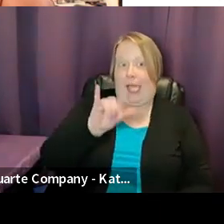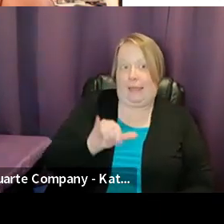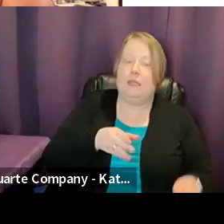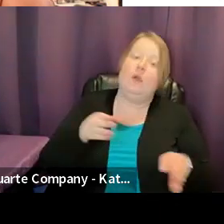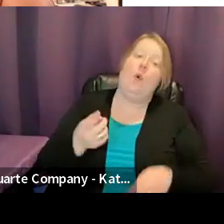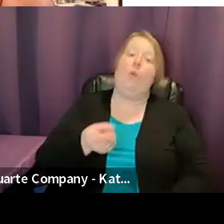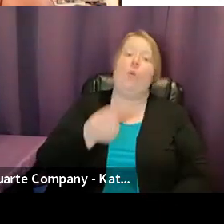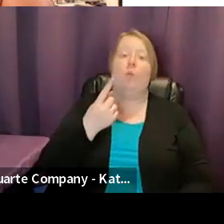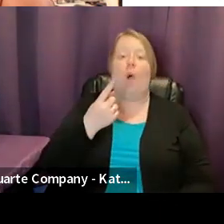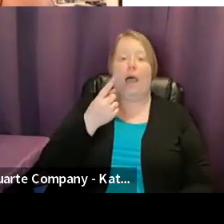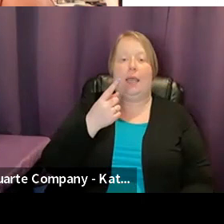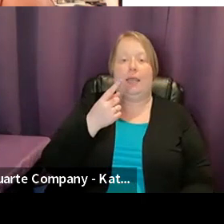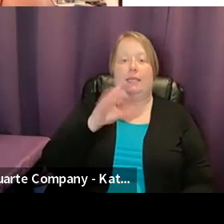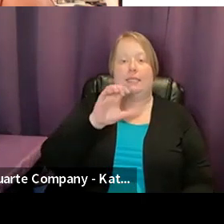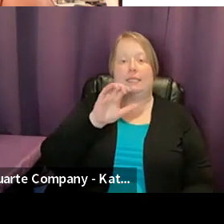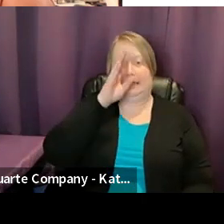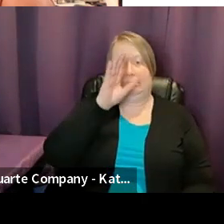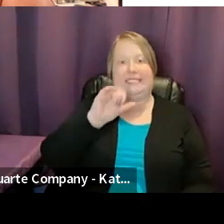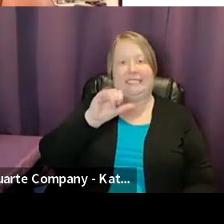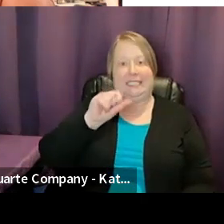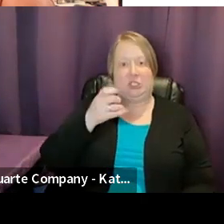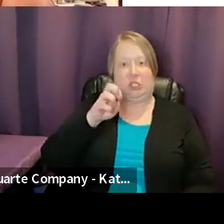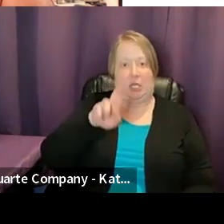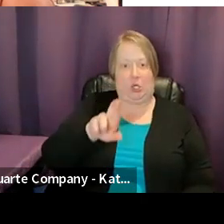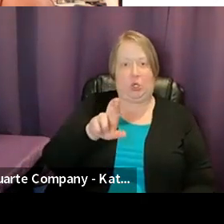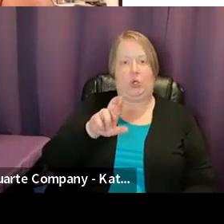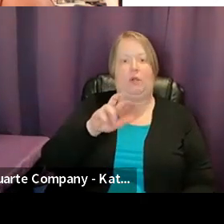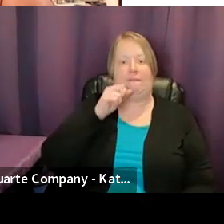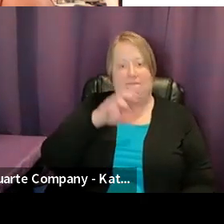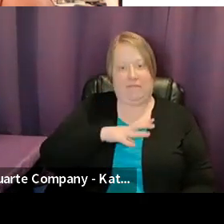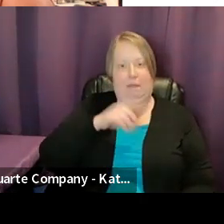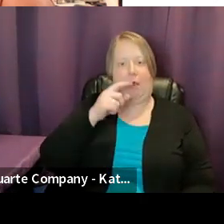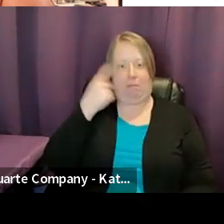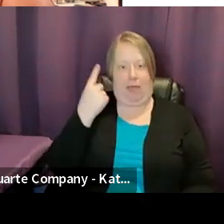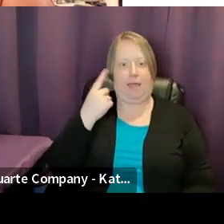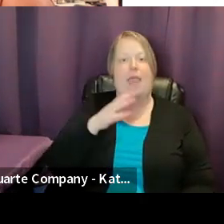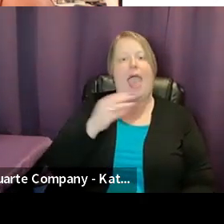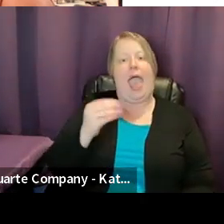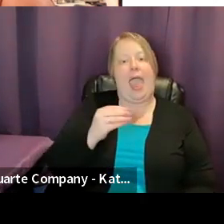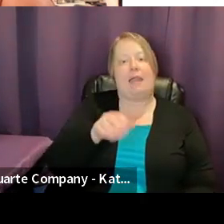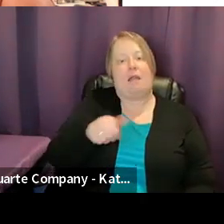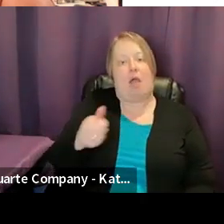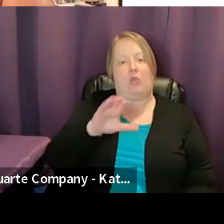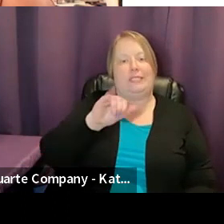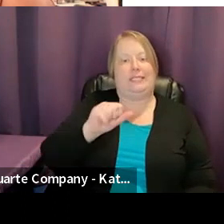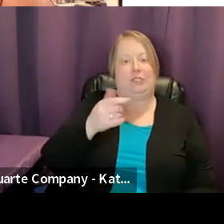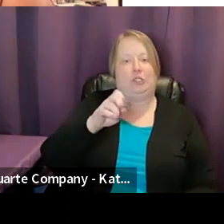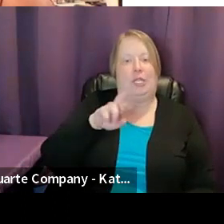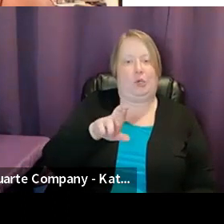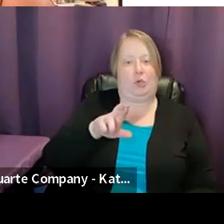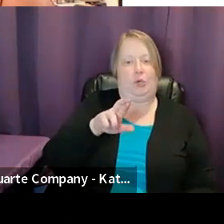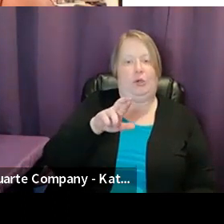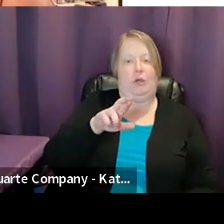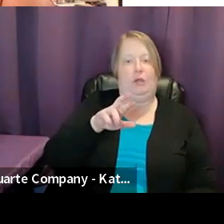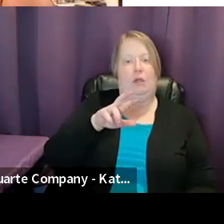female of unknown sexuality, and one cisgender Indigenous or other POC person,